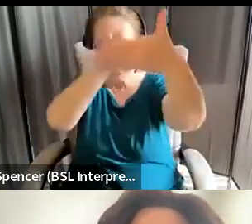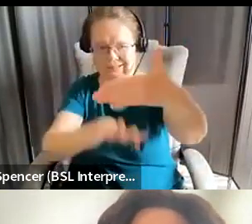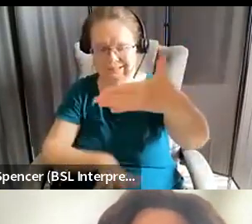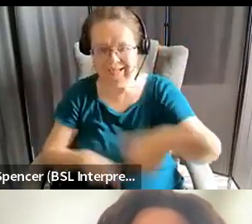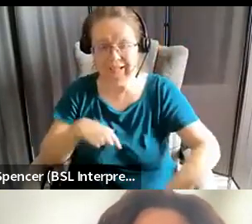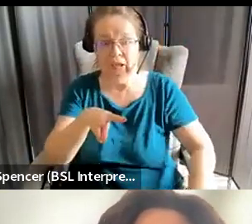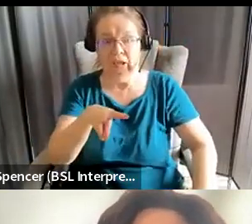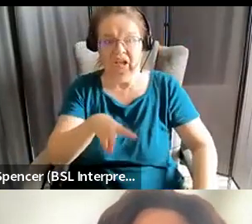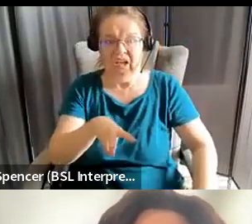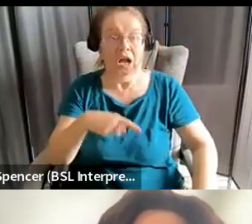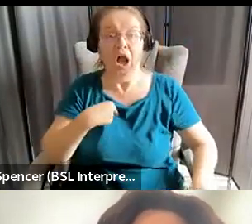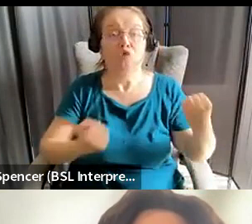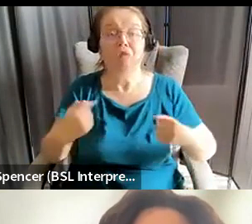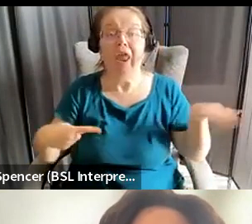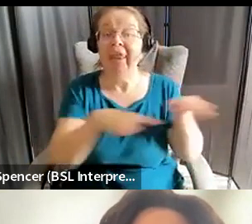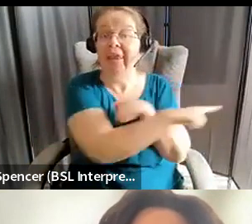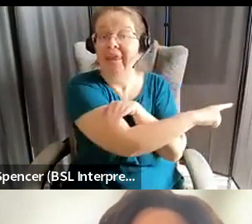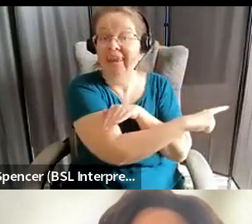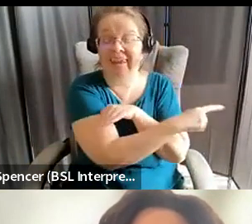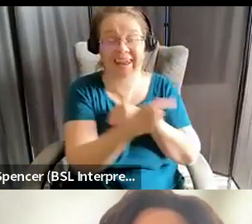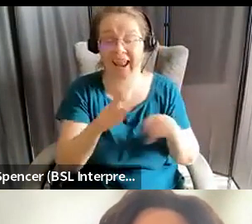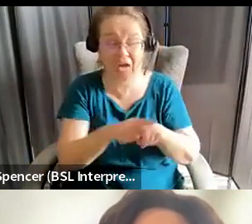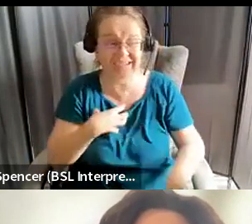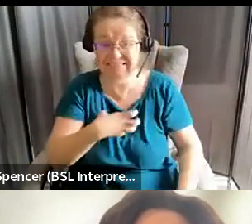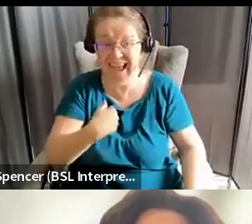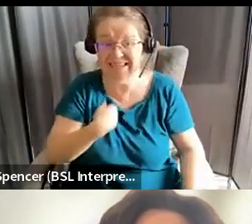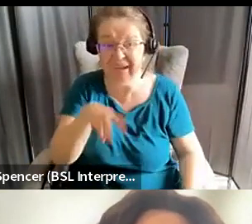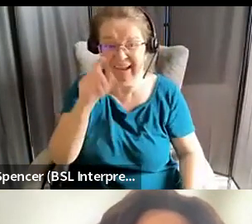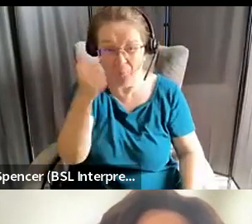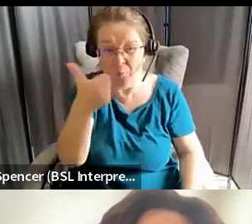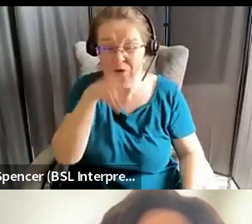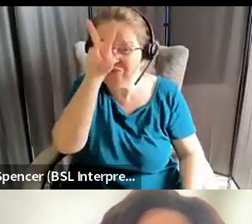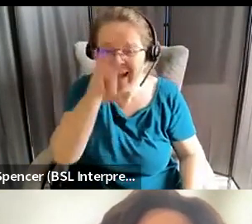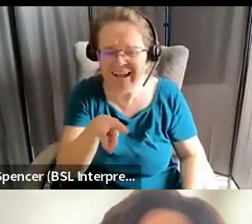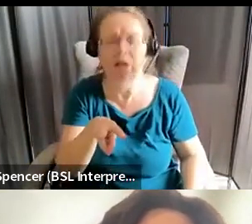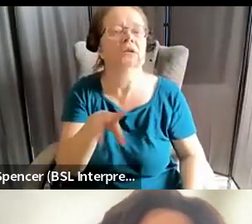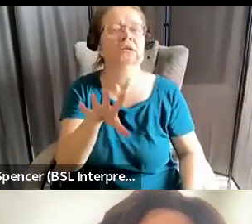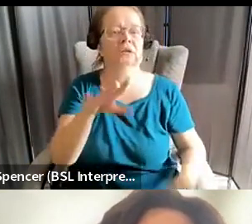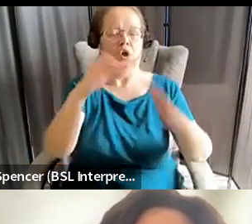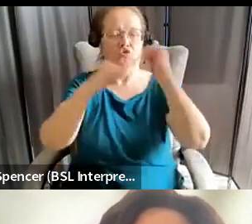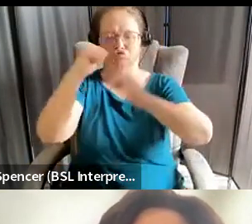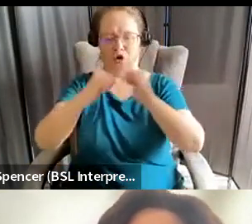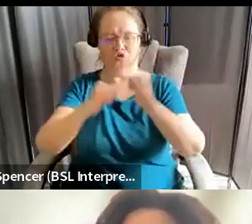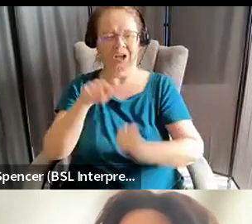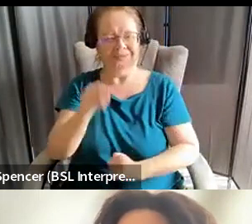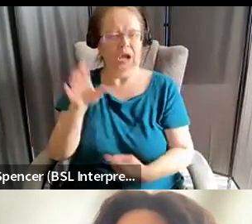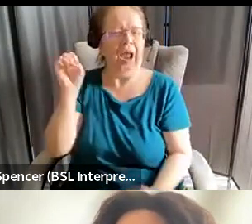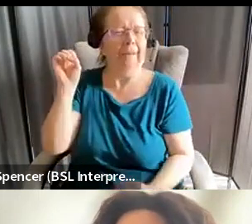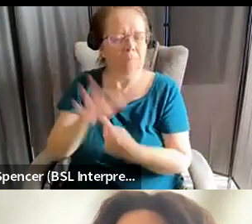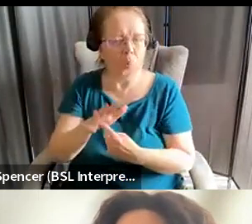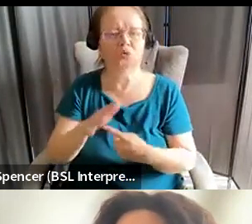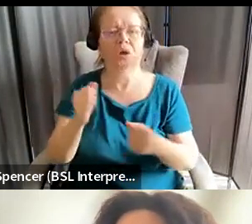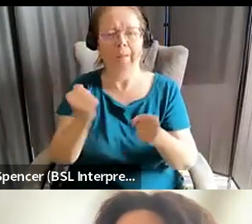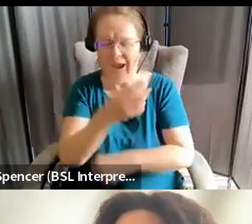it's, I run. It scares me almost. So yeah, structure is really important, and making